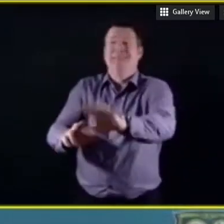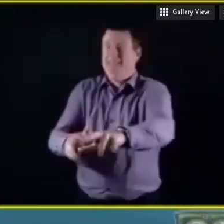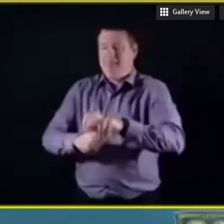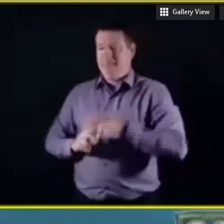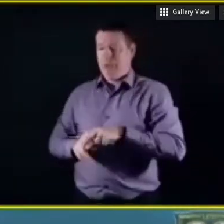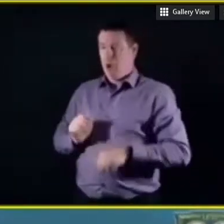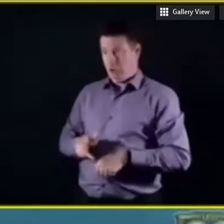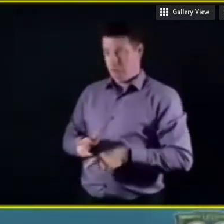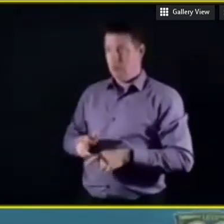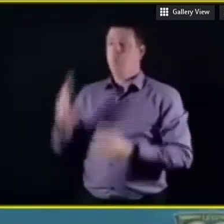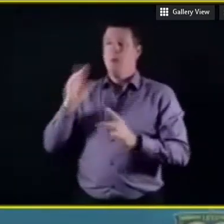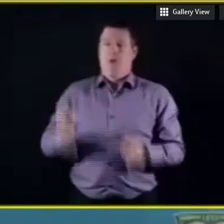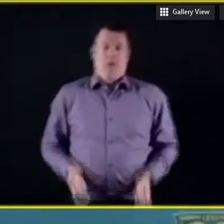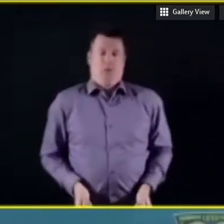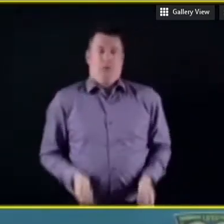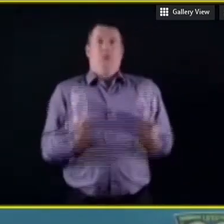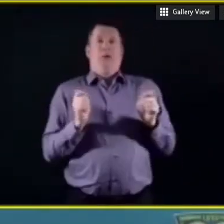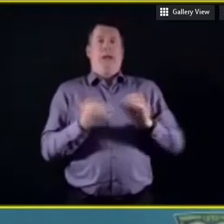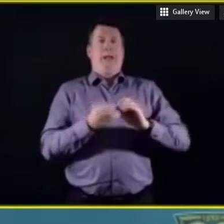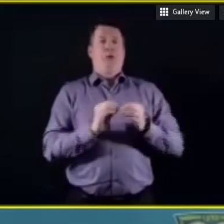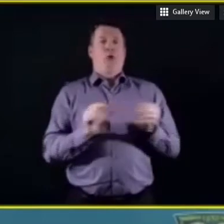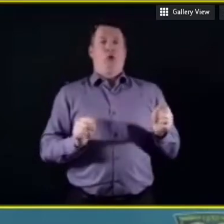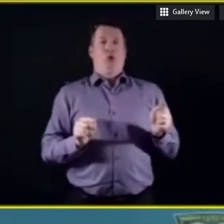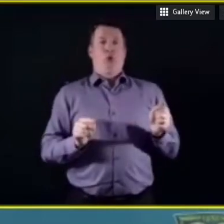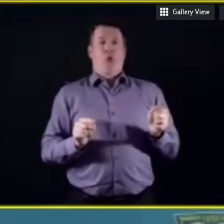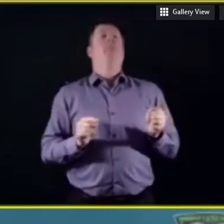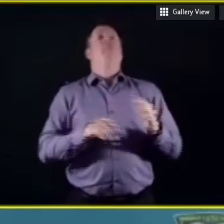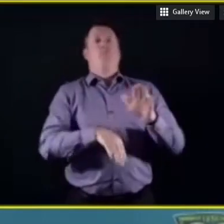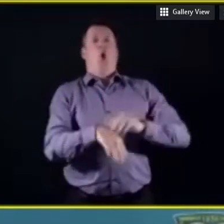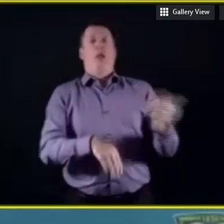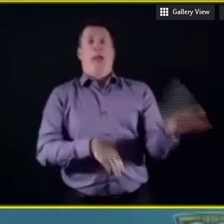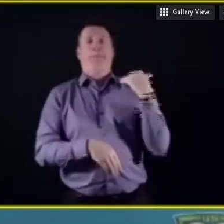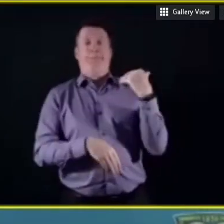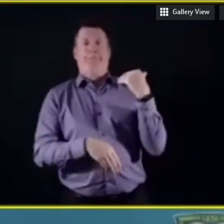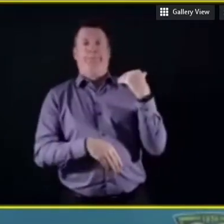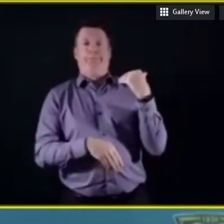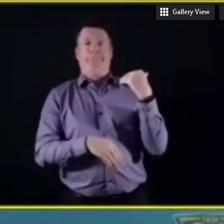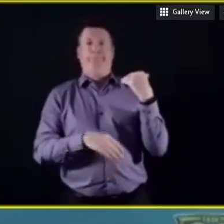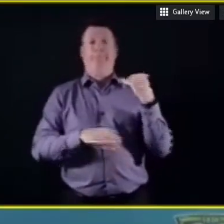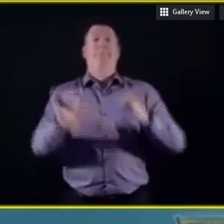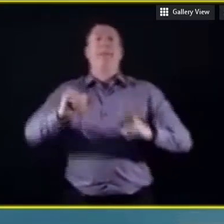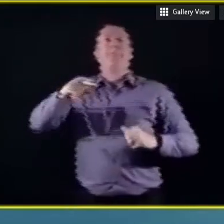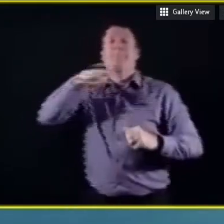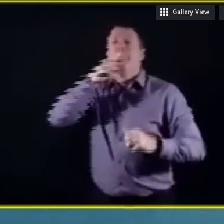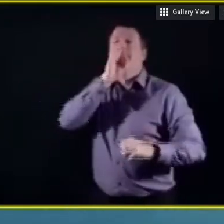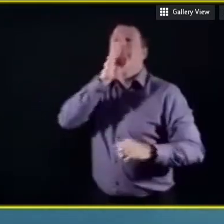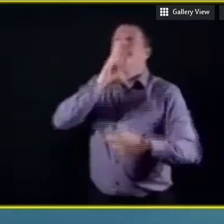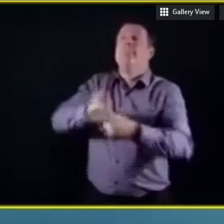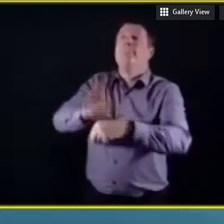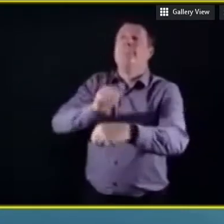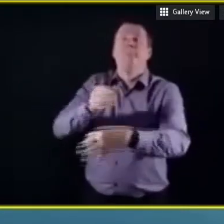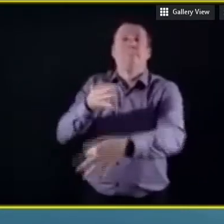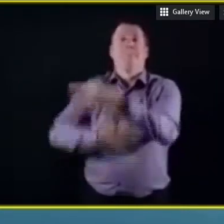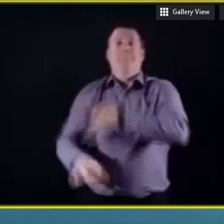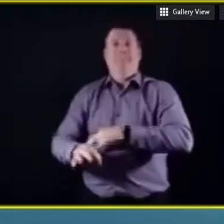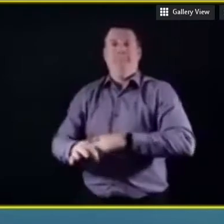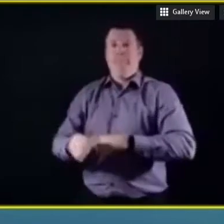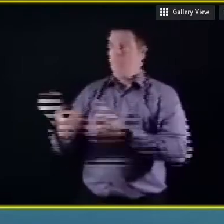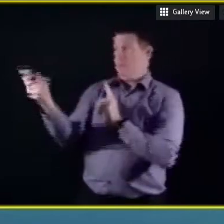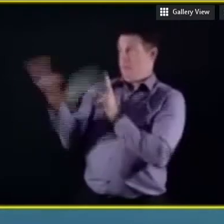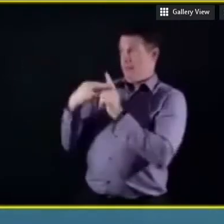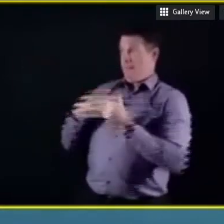car, one of our medical assistants walks them in with a walkie-talkie and says, I'm bringing up room number 8, and then